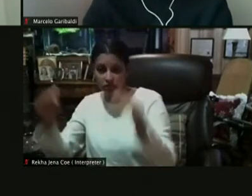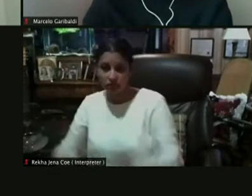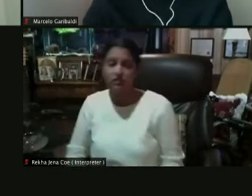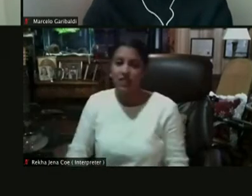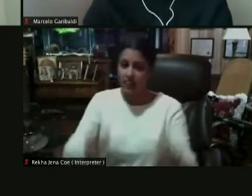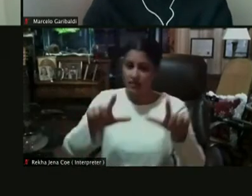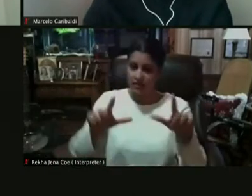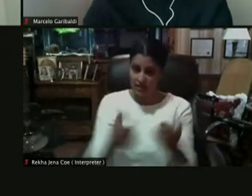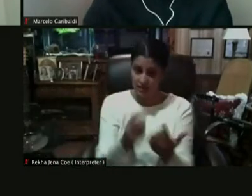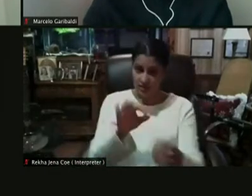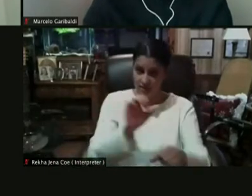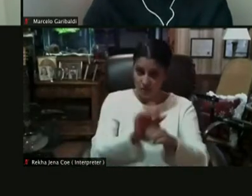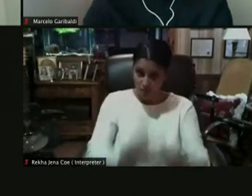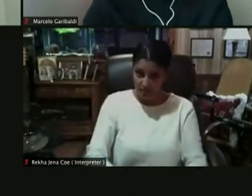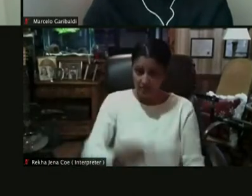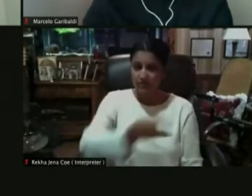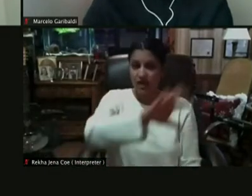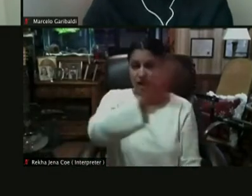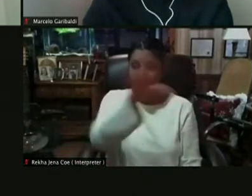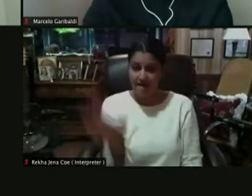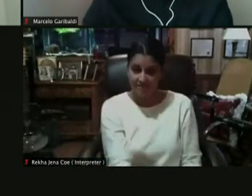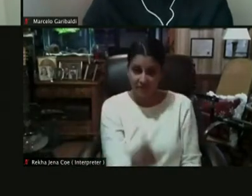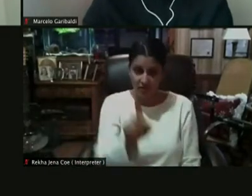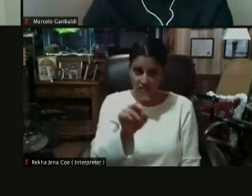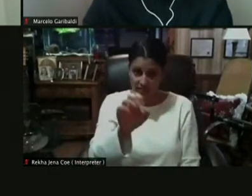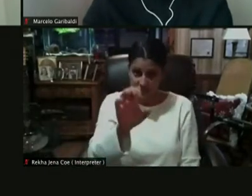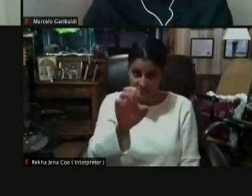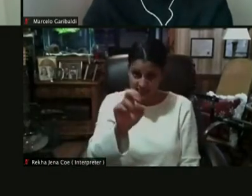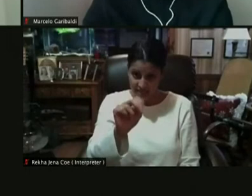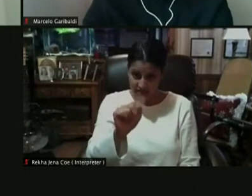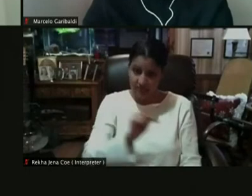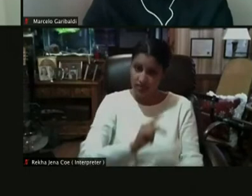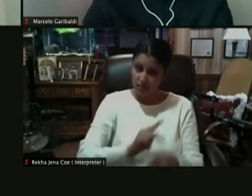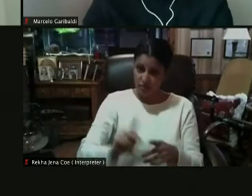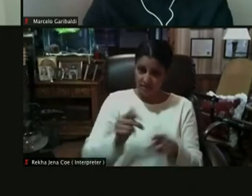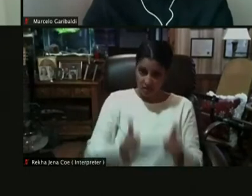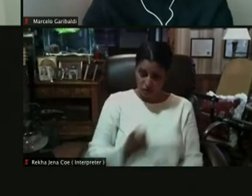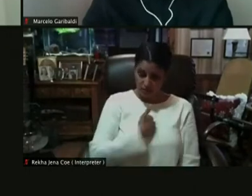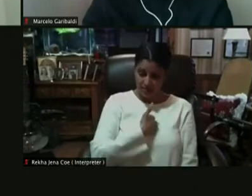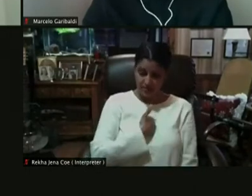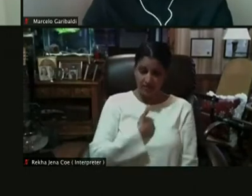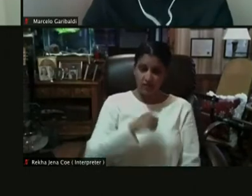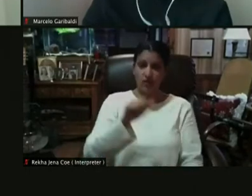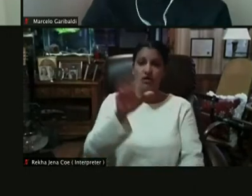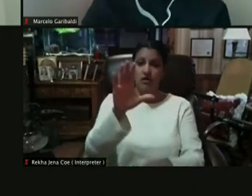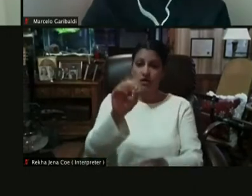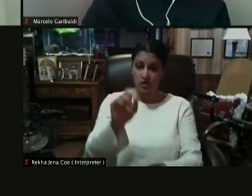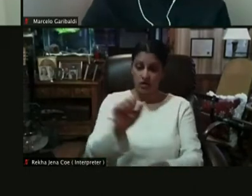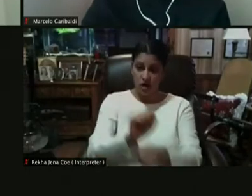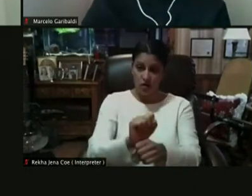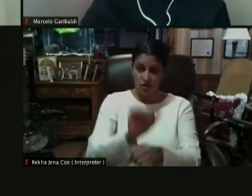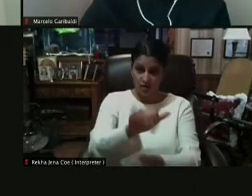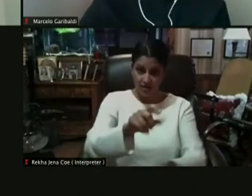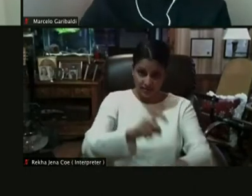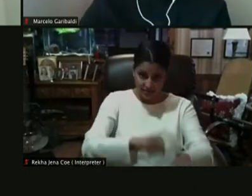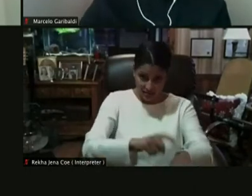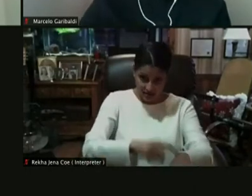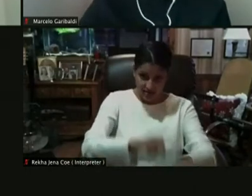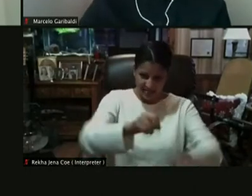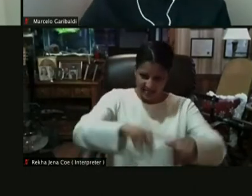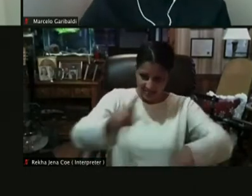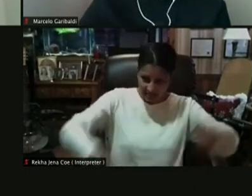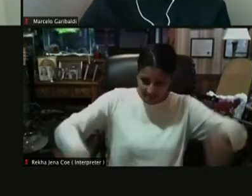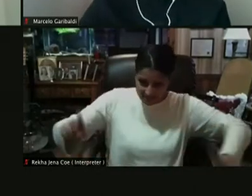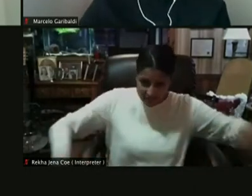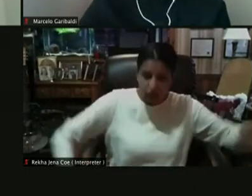professional was a very good experience for me because the company that I worked at that time had various affinity groups. Dr.